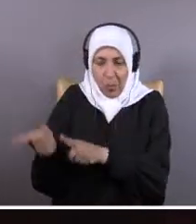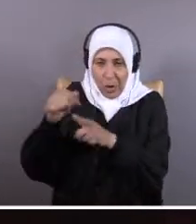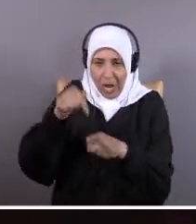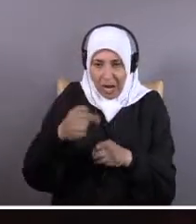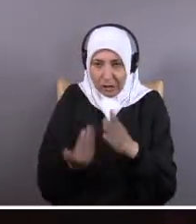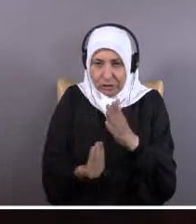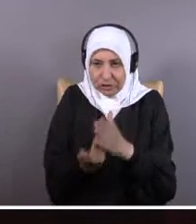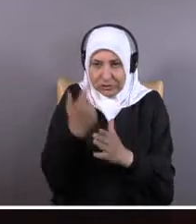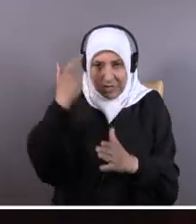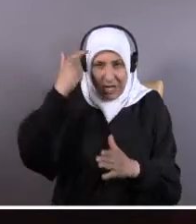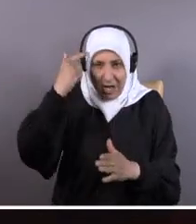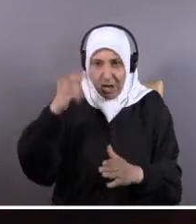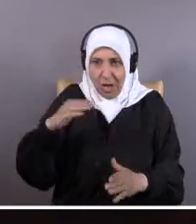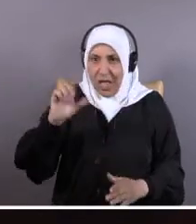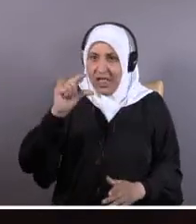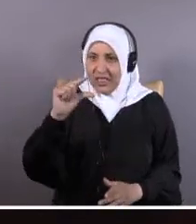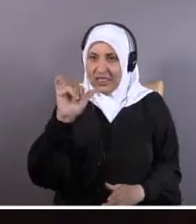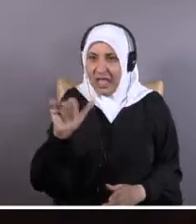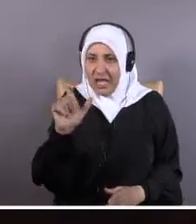they say